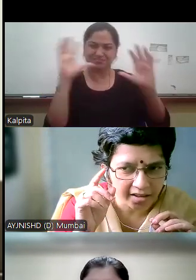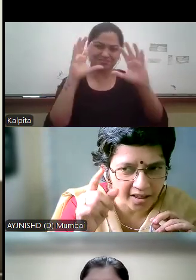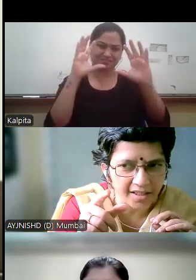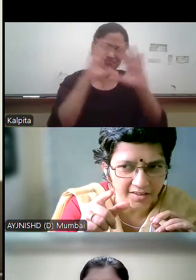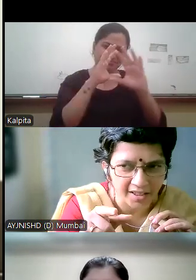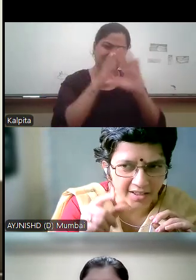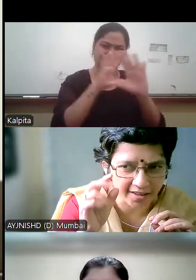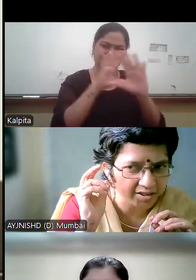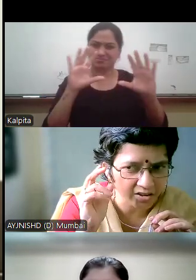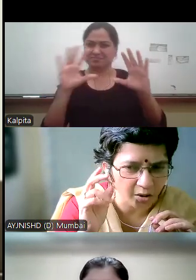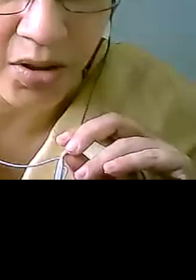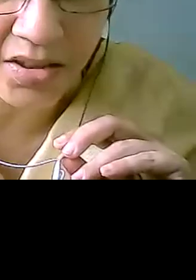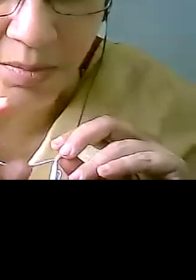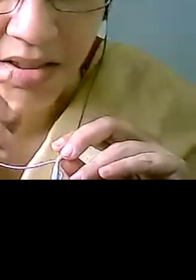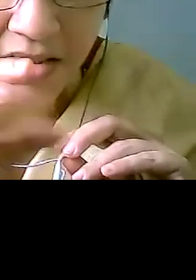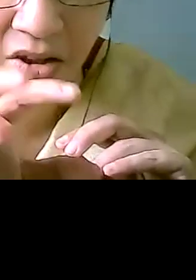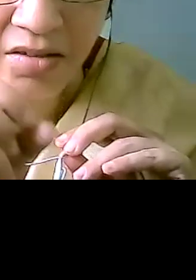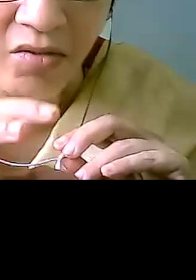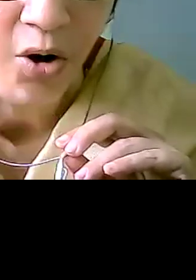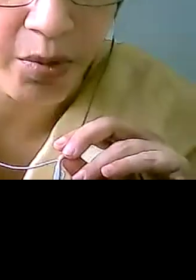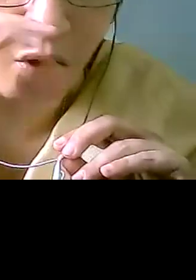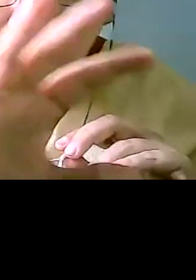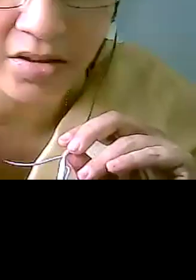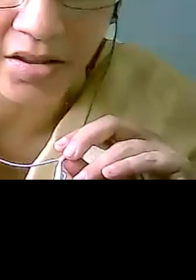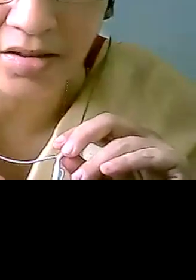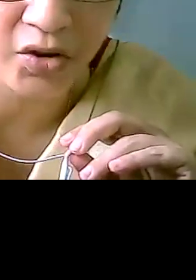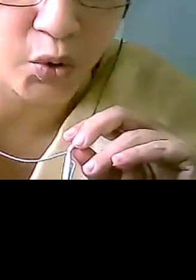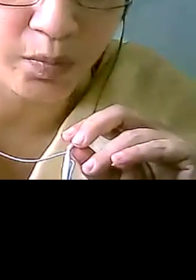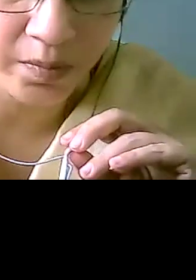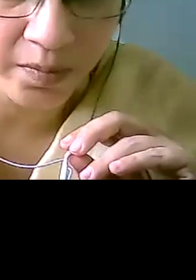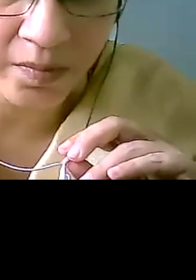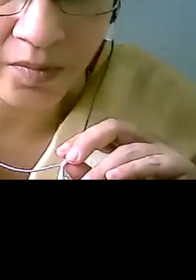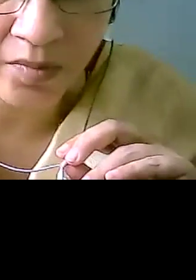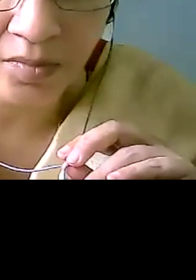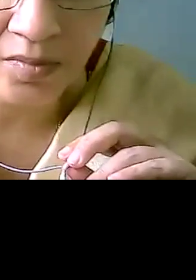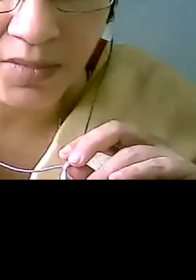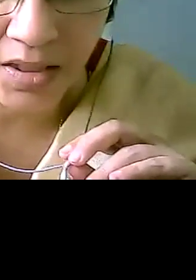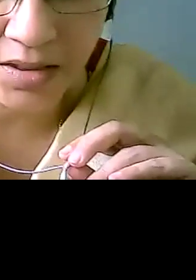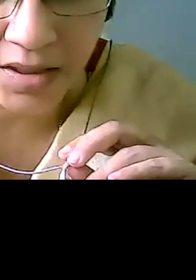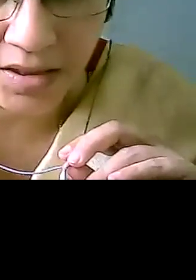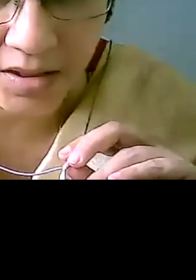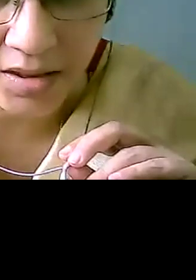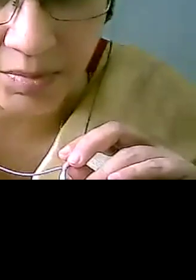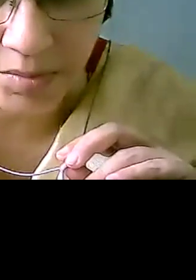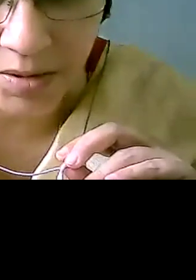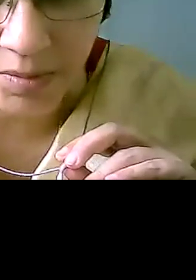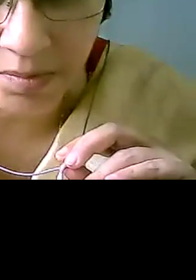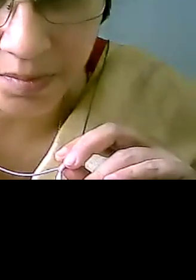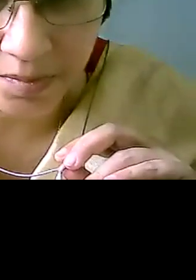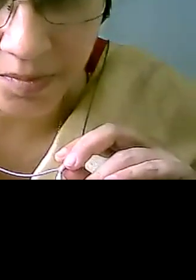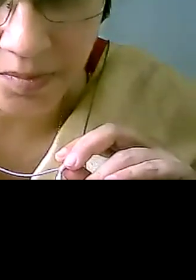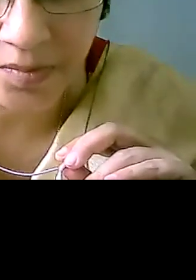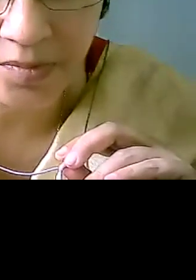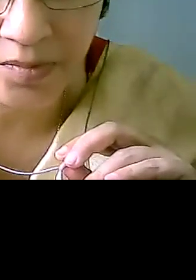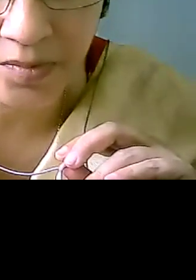is running there. The sound is there, but it's not audible on 1 the second, I'll Zoom. share it again. I'll share it again. Yeah, I'll share it. yes, ma'am. Yes, ma'am.